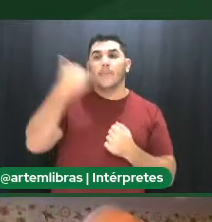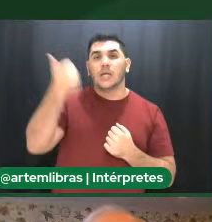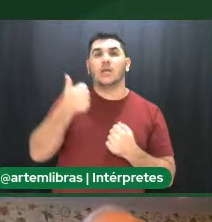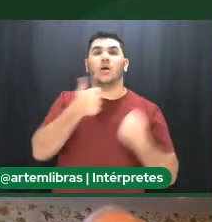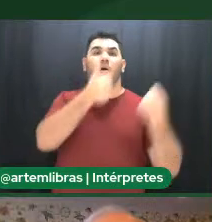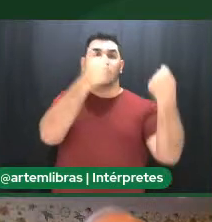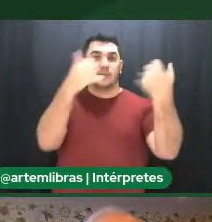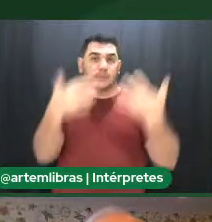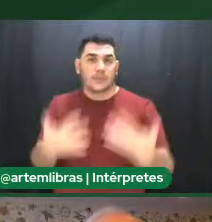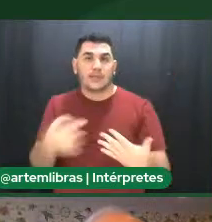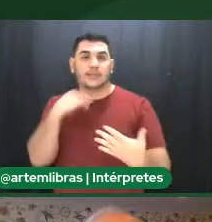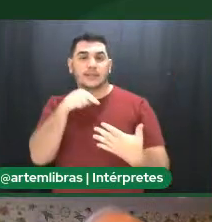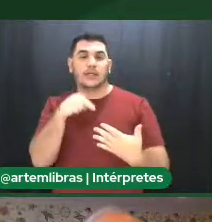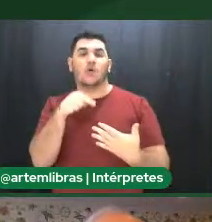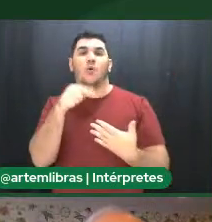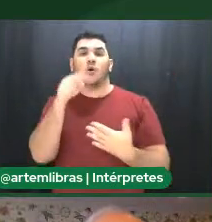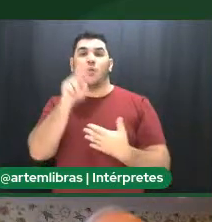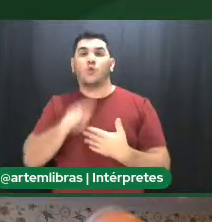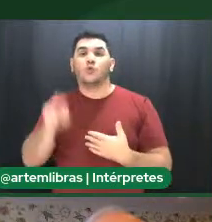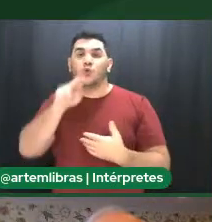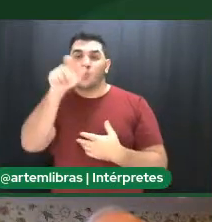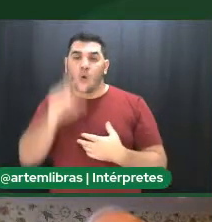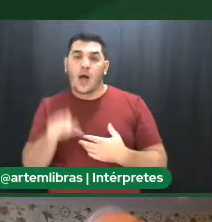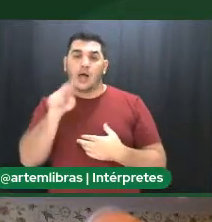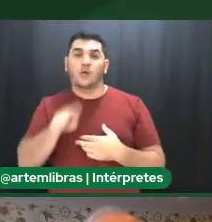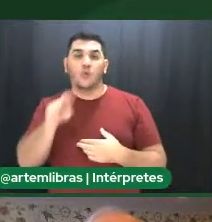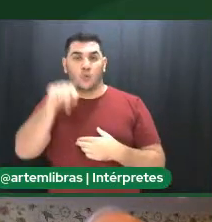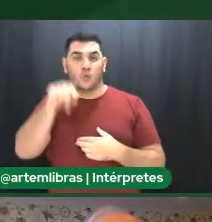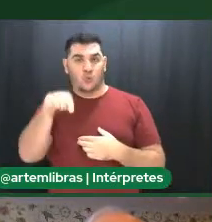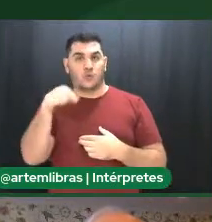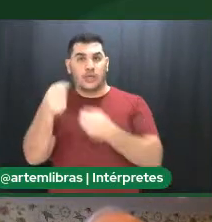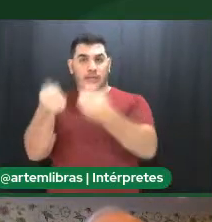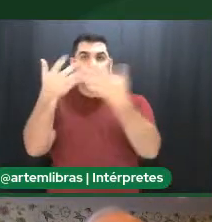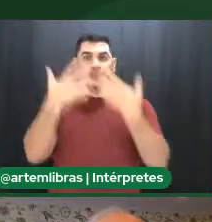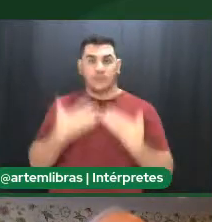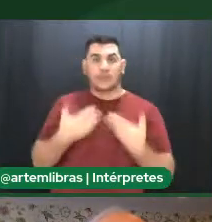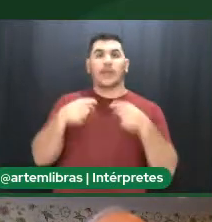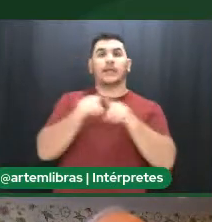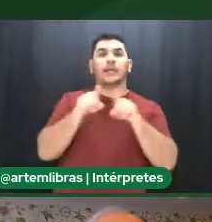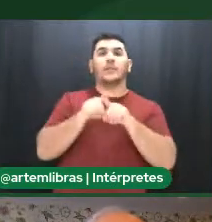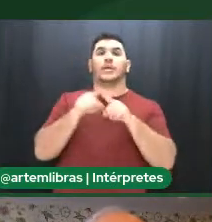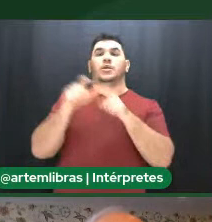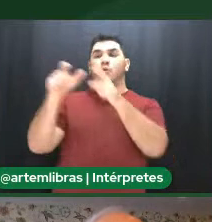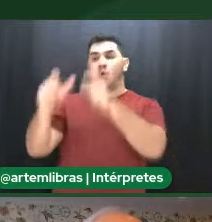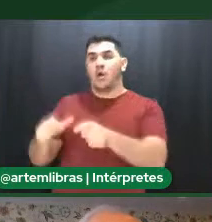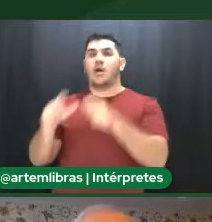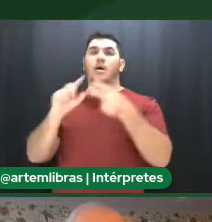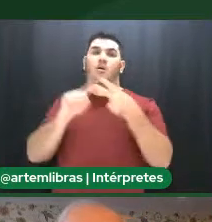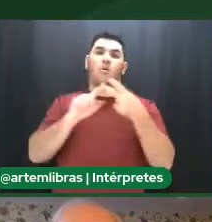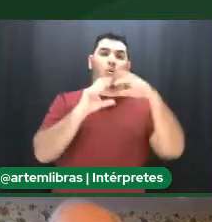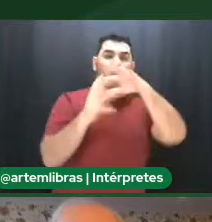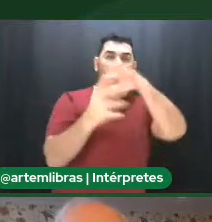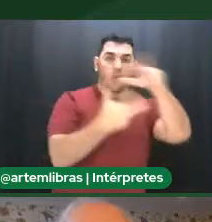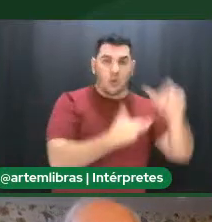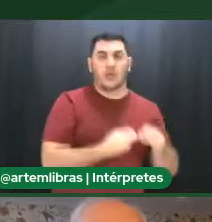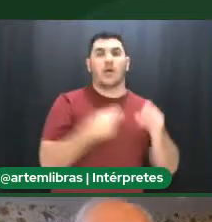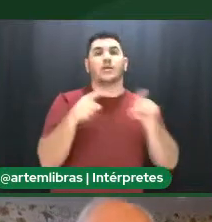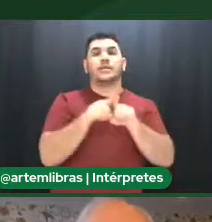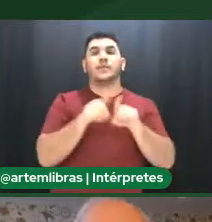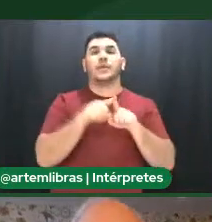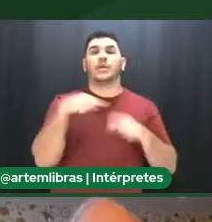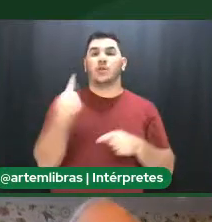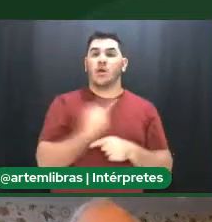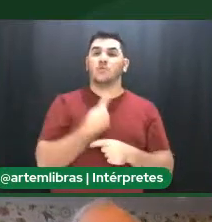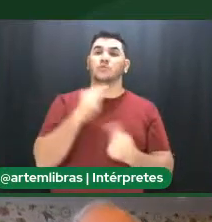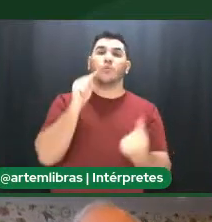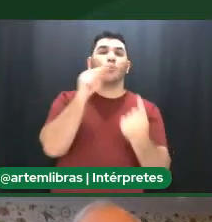learning worked. And those turned out to be less effective and less useful than local systems. So local